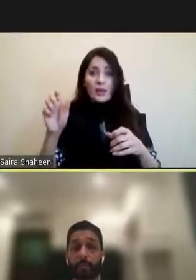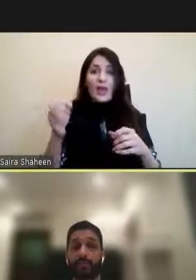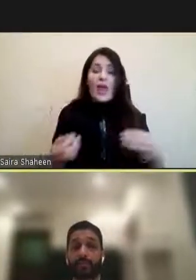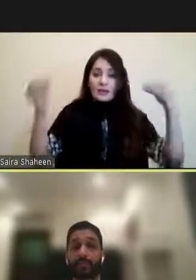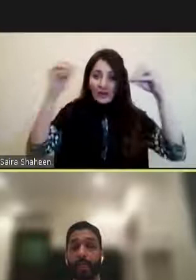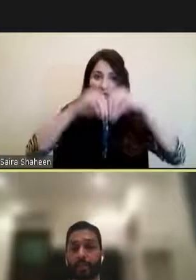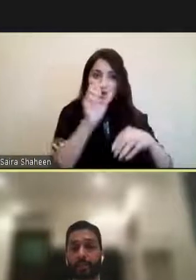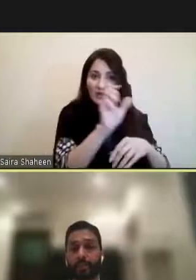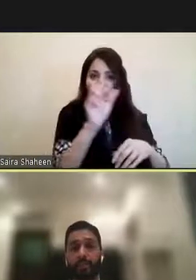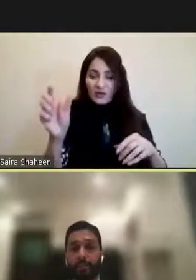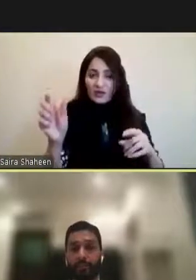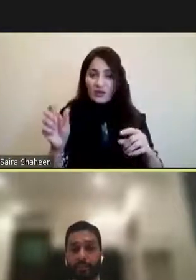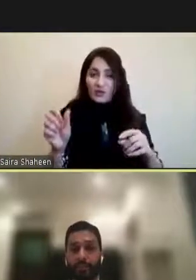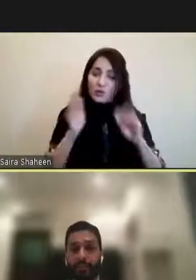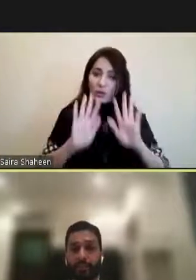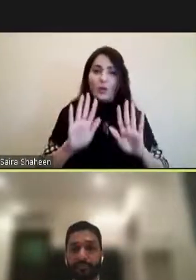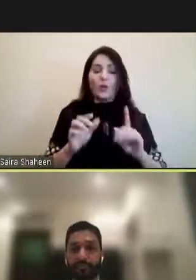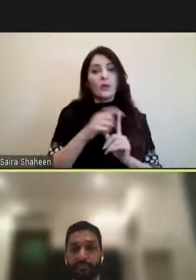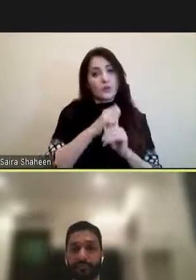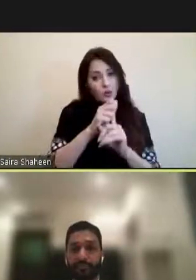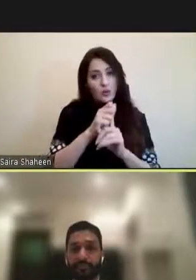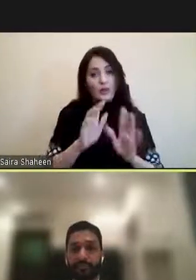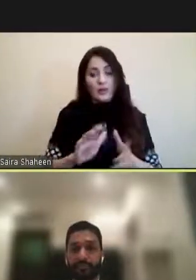around awareness, action, and advocacy.